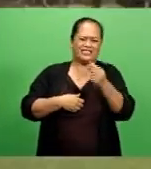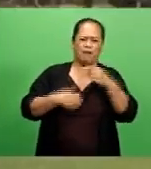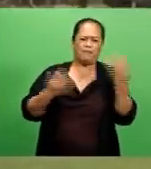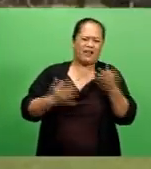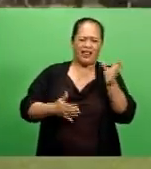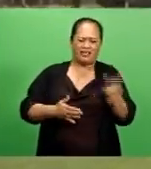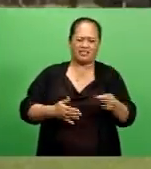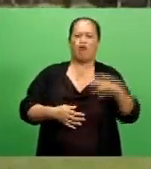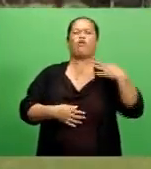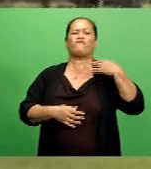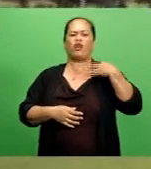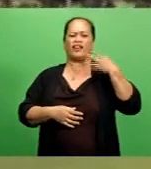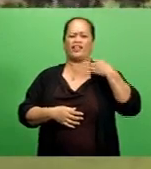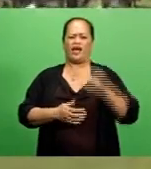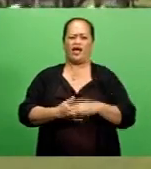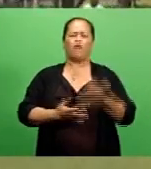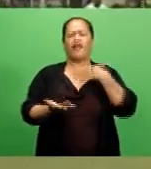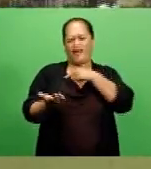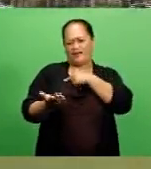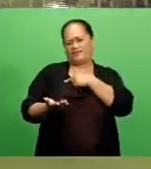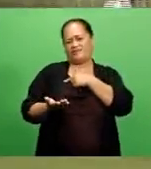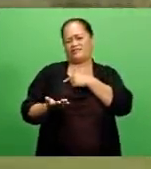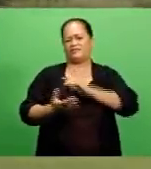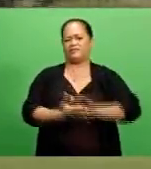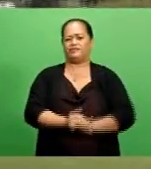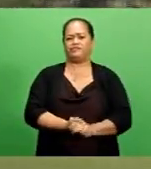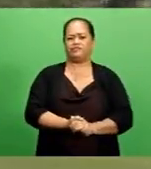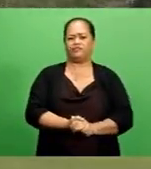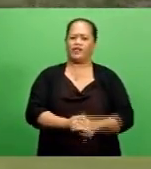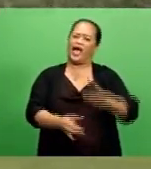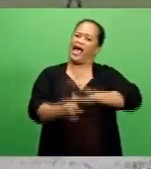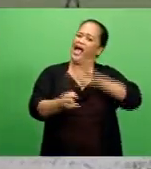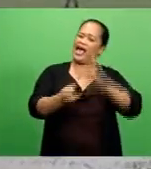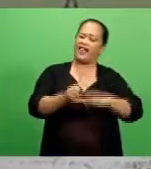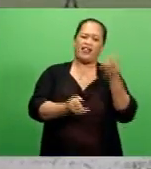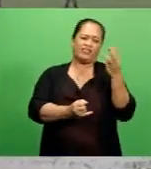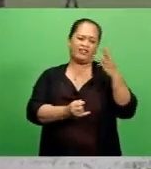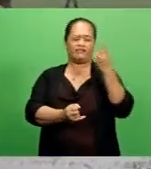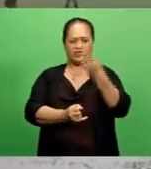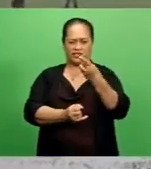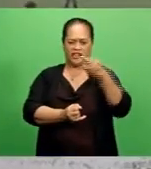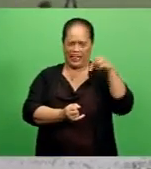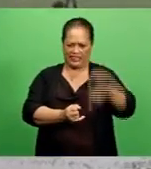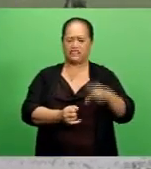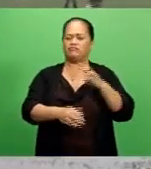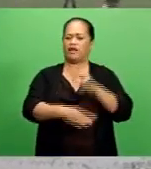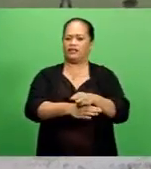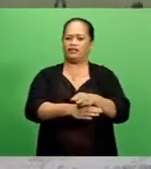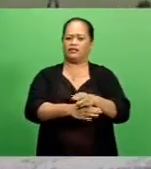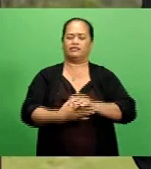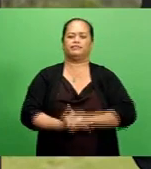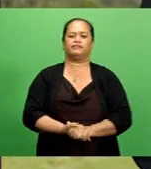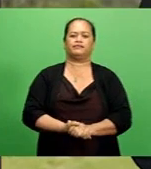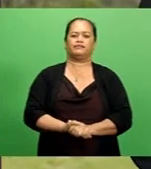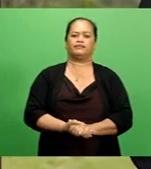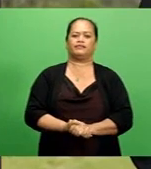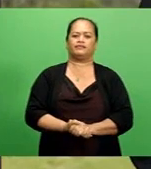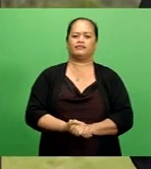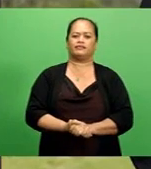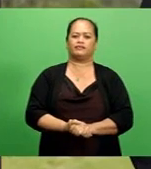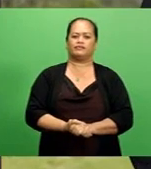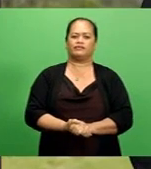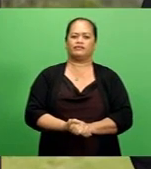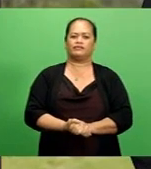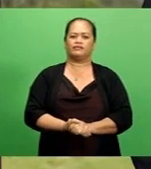Nandronga. But the pre-season transfer window ends on the 31st of this month. Aquila Dama, FBC Sports.